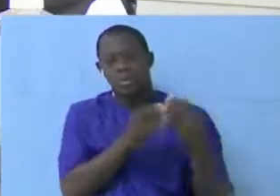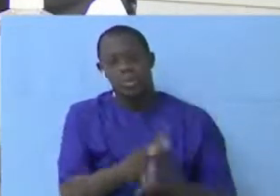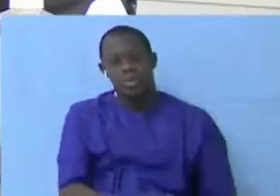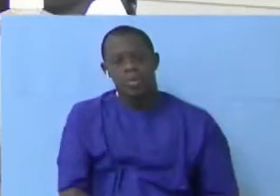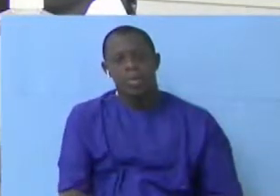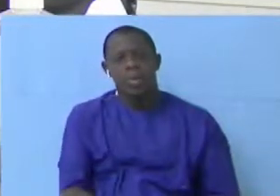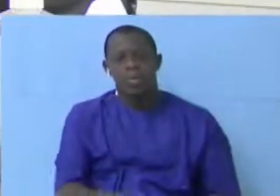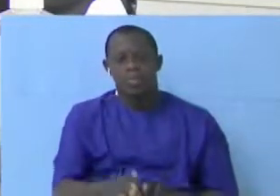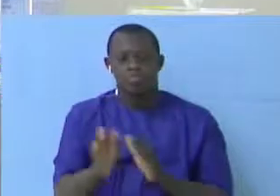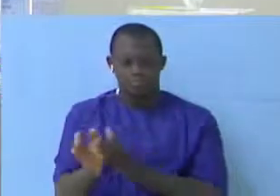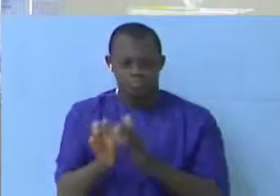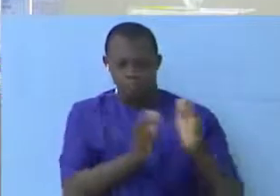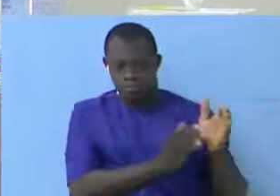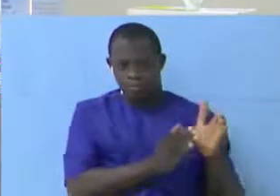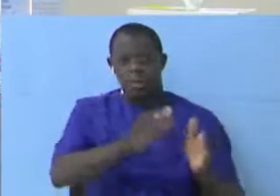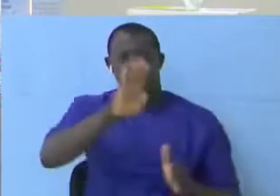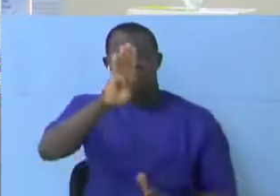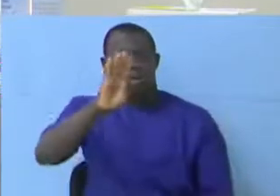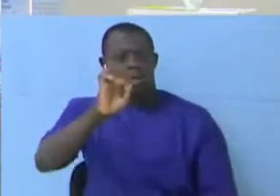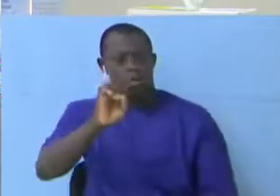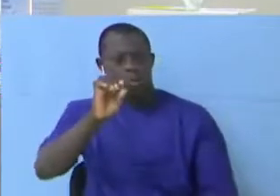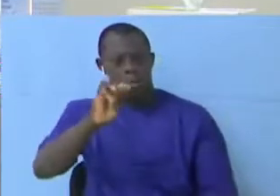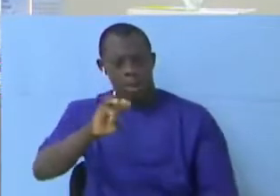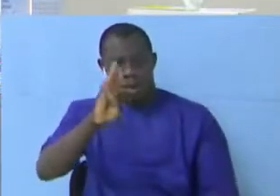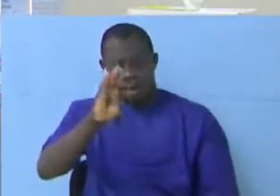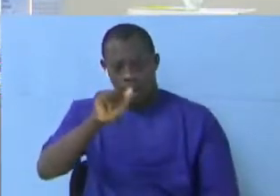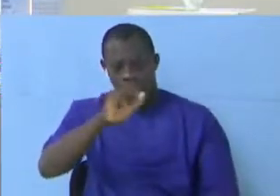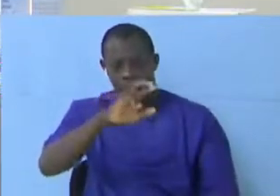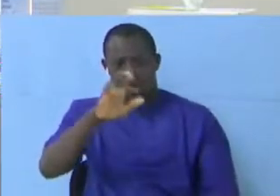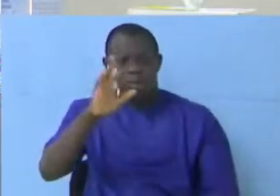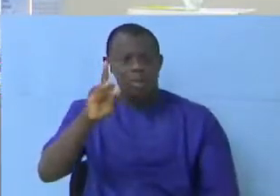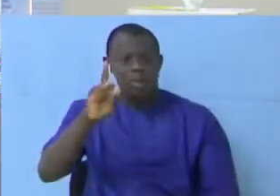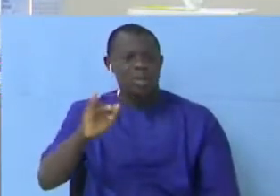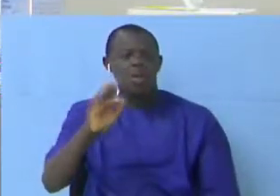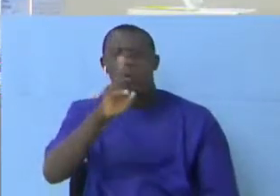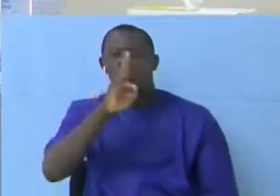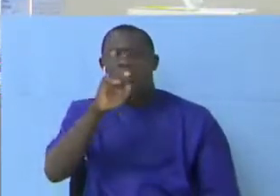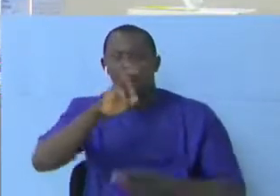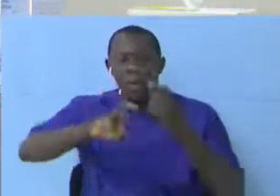Apart from Bombardier, who did you see from state guards?